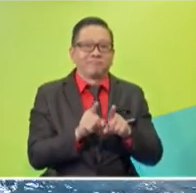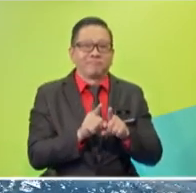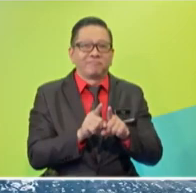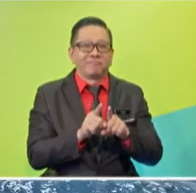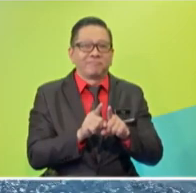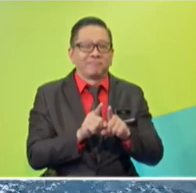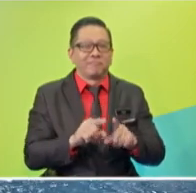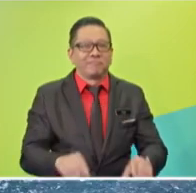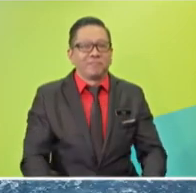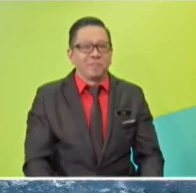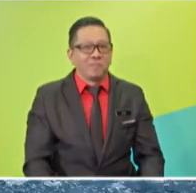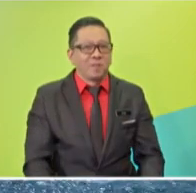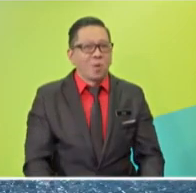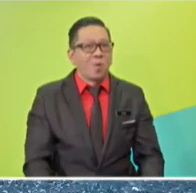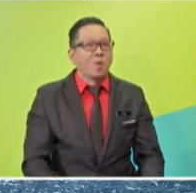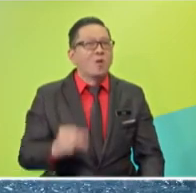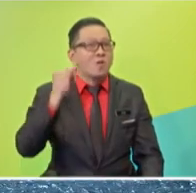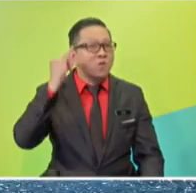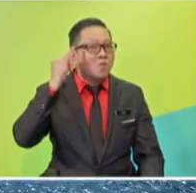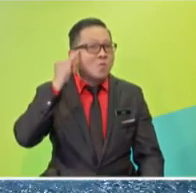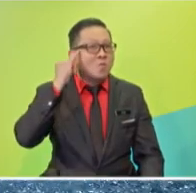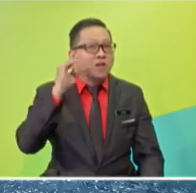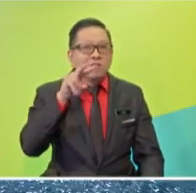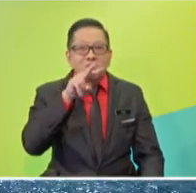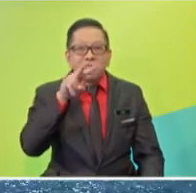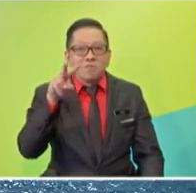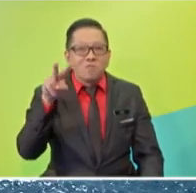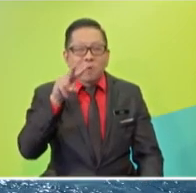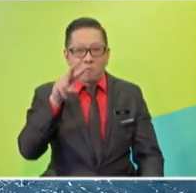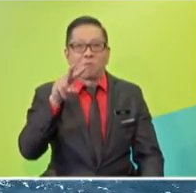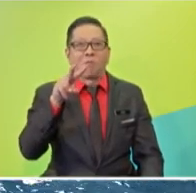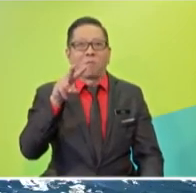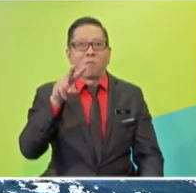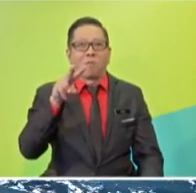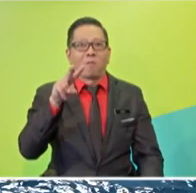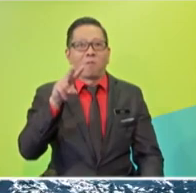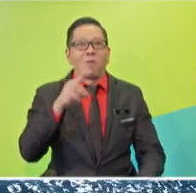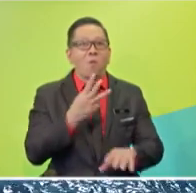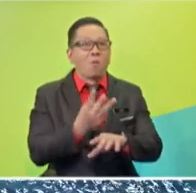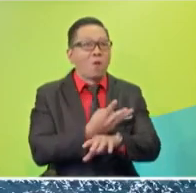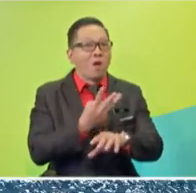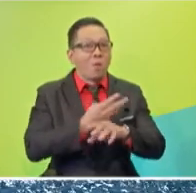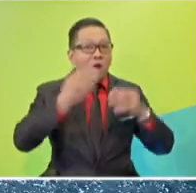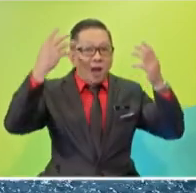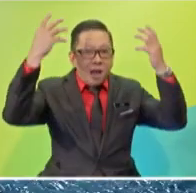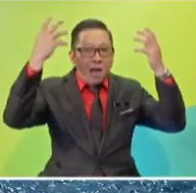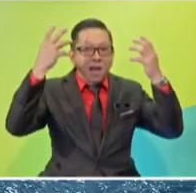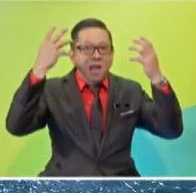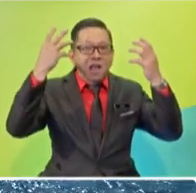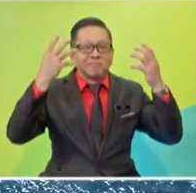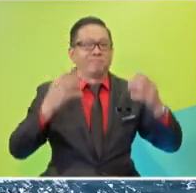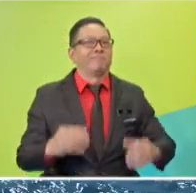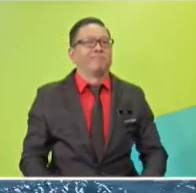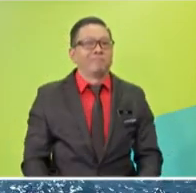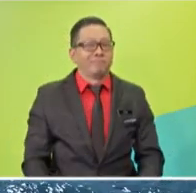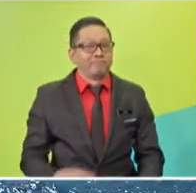Ilman. Mr. Ilman. Because I could see that he's wearing the hat there. Okay. We're going to find out later.